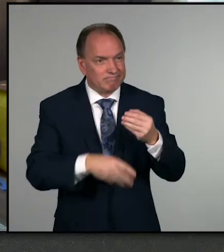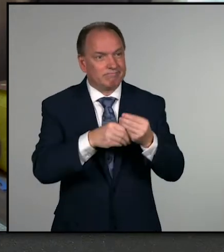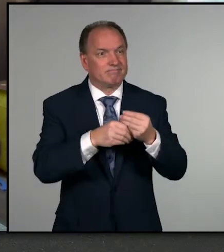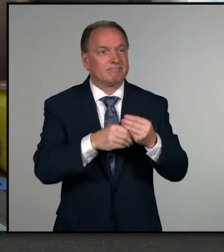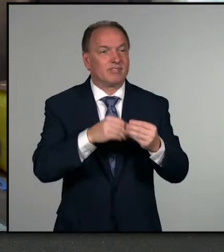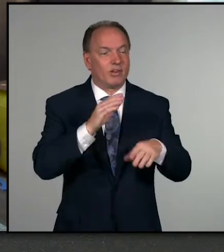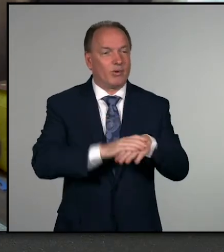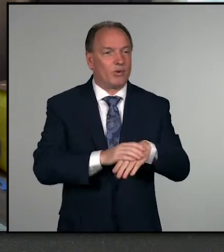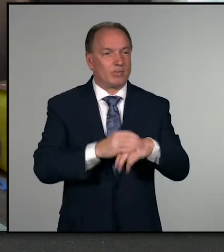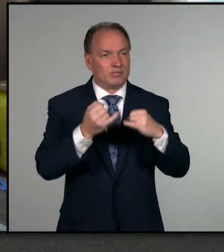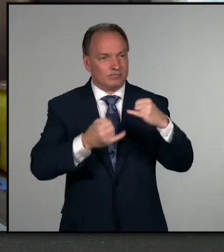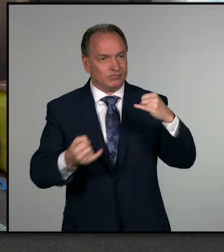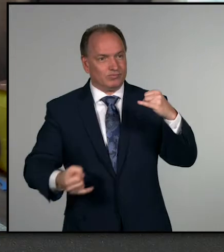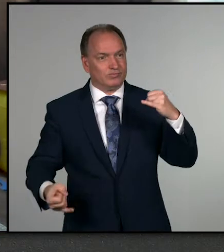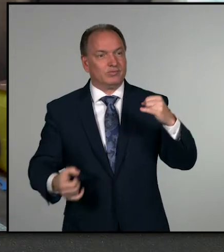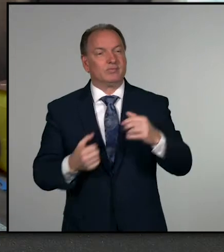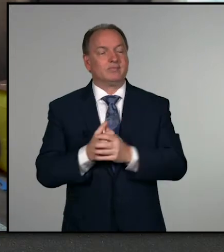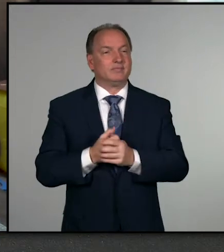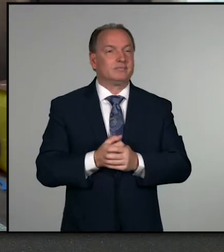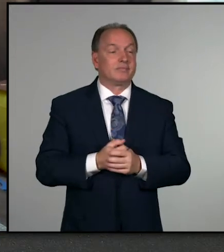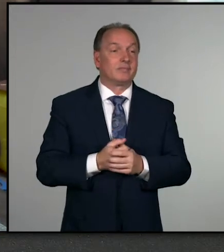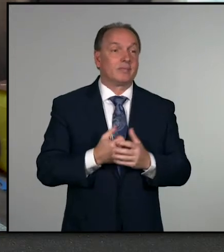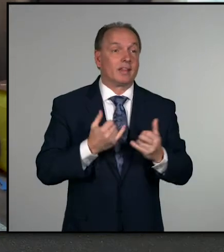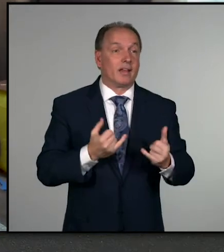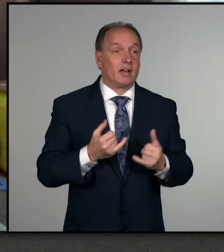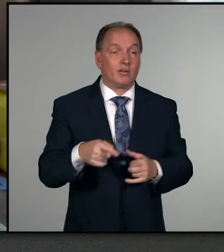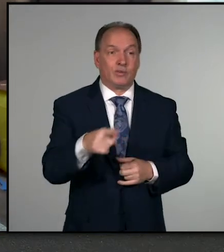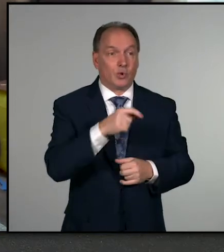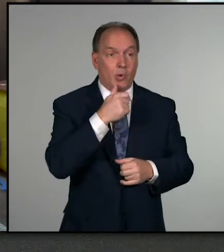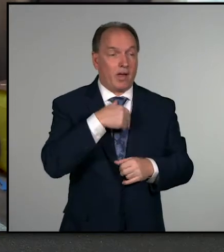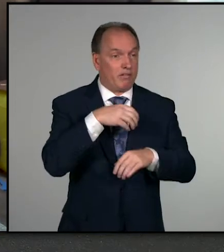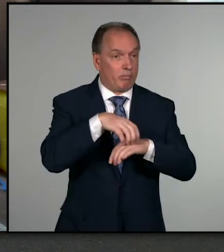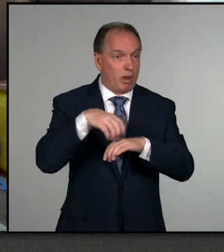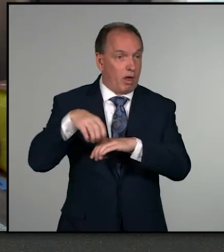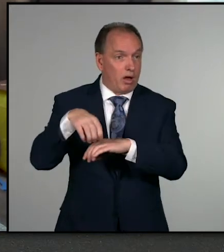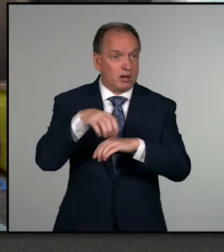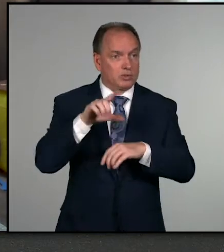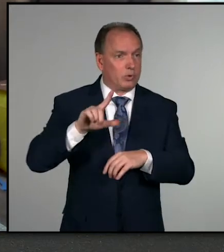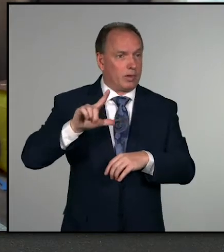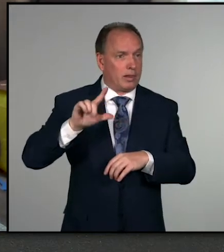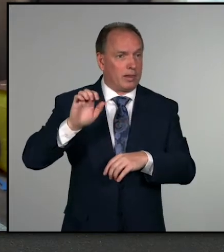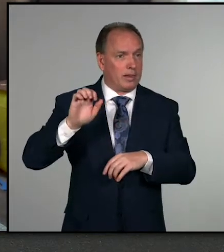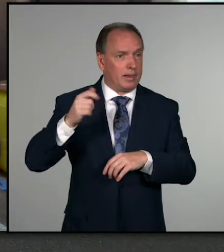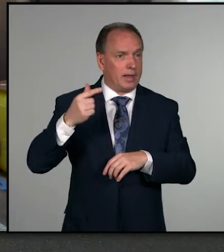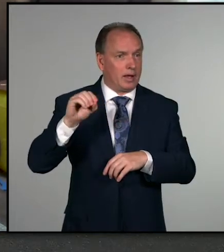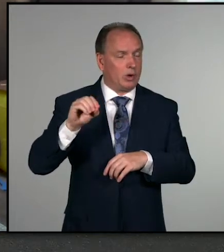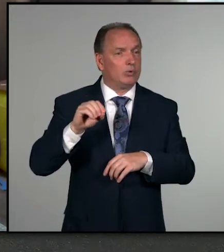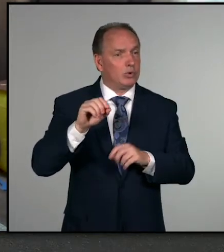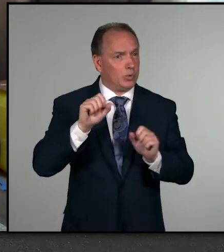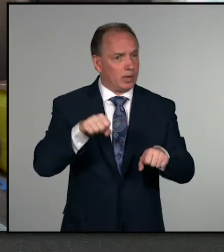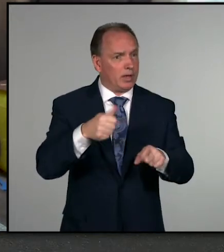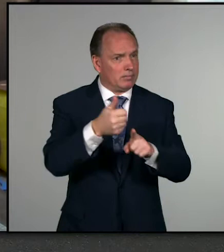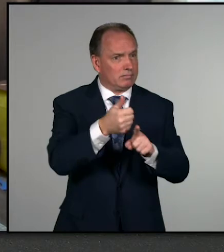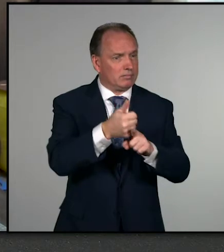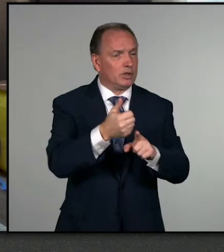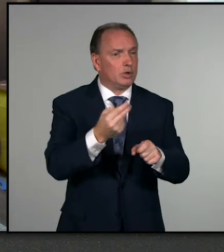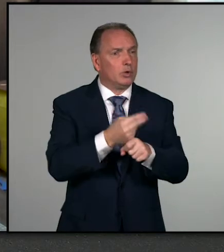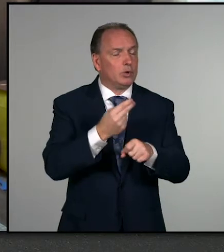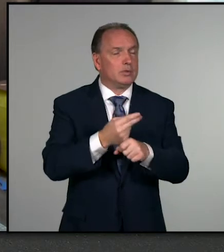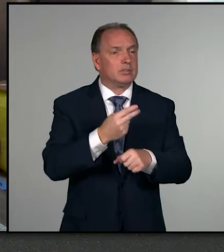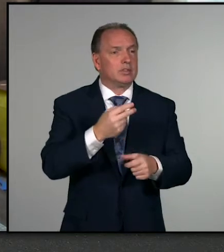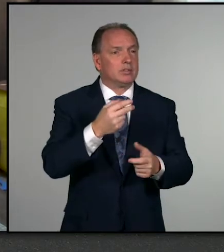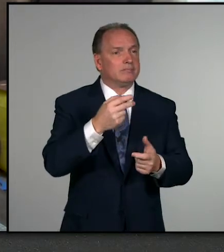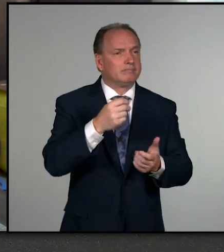purple. Yes. You know, if you don't have blocks or Legos, you could even color